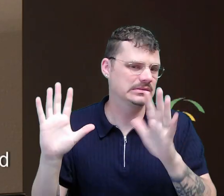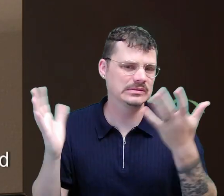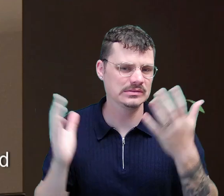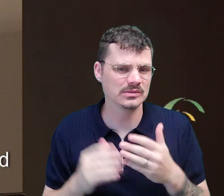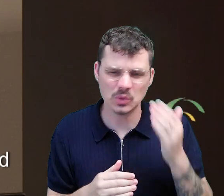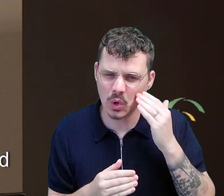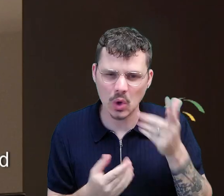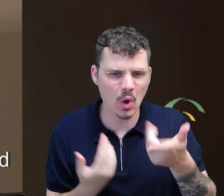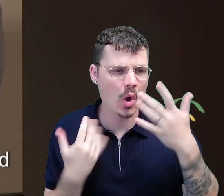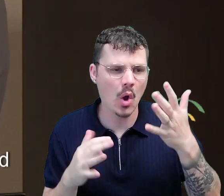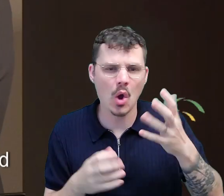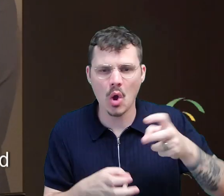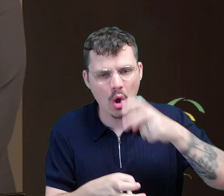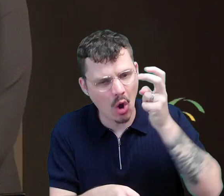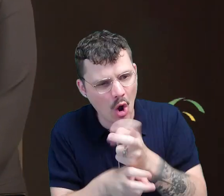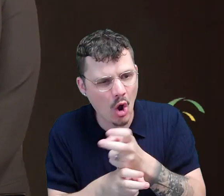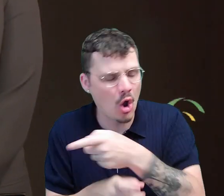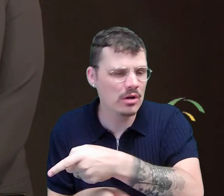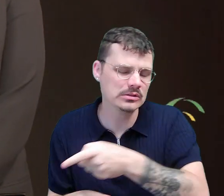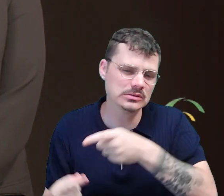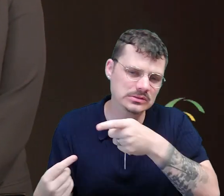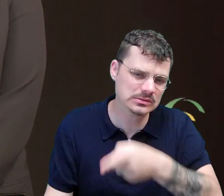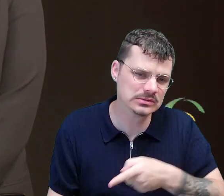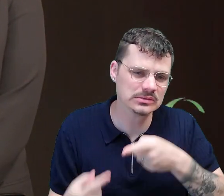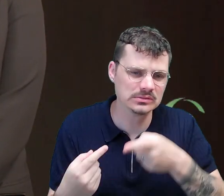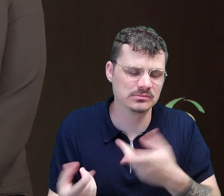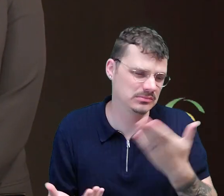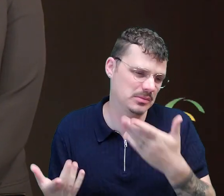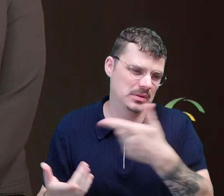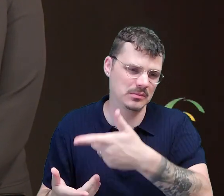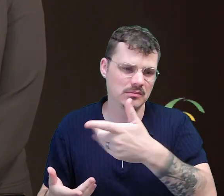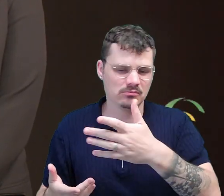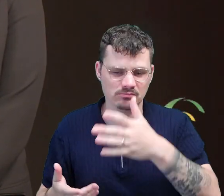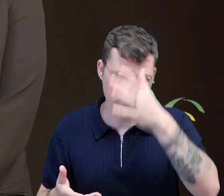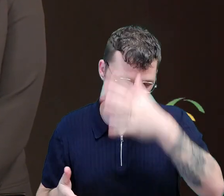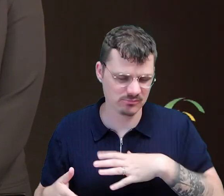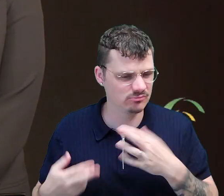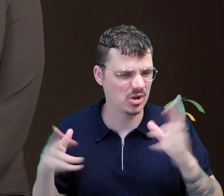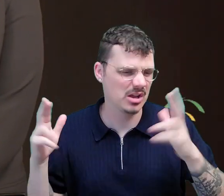This has been such a hard road, and he might be tired of fighting.